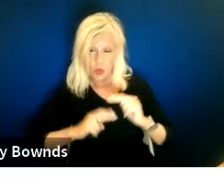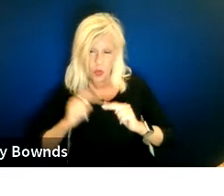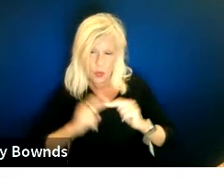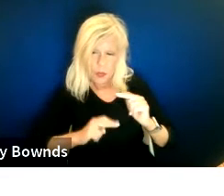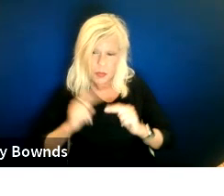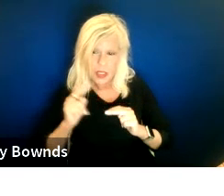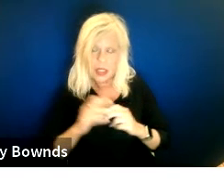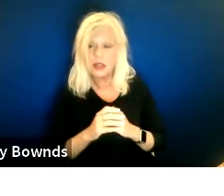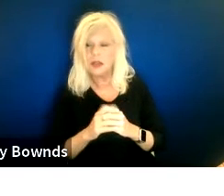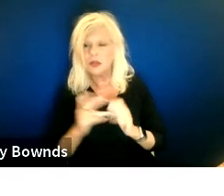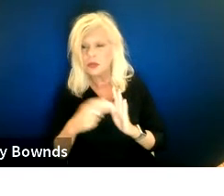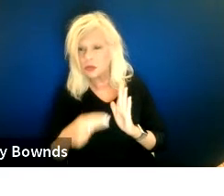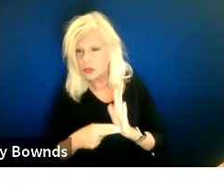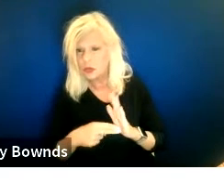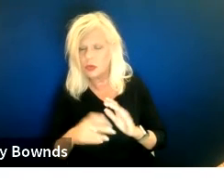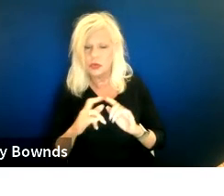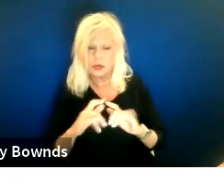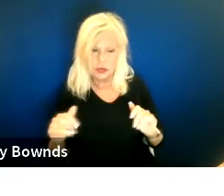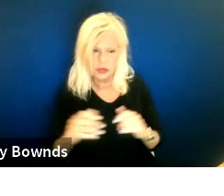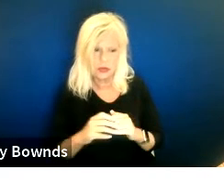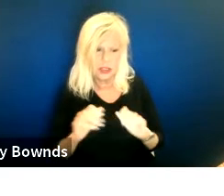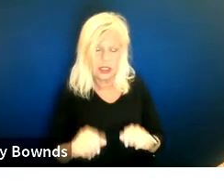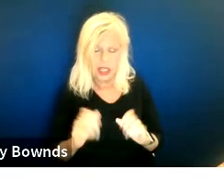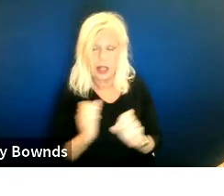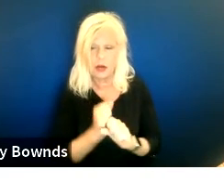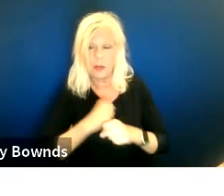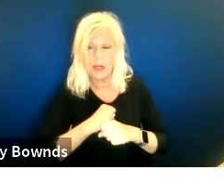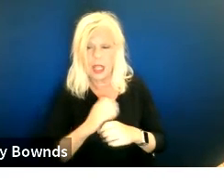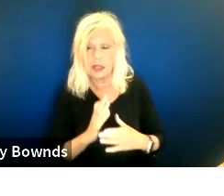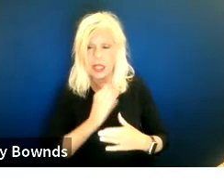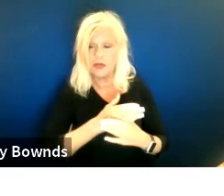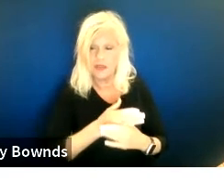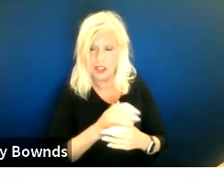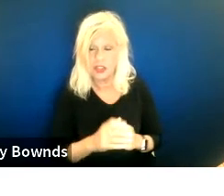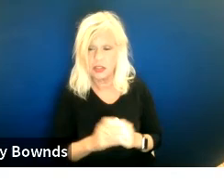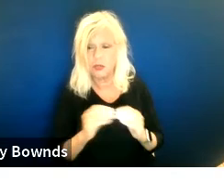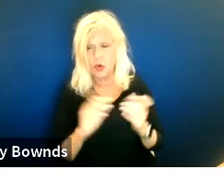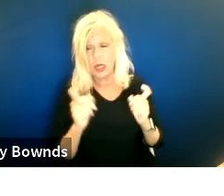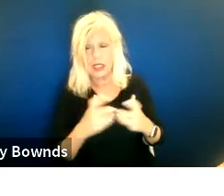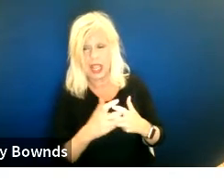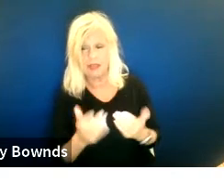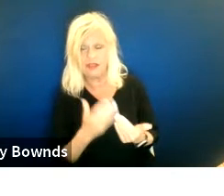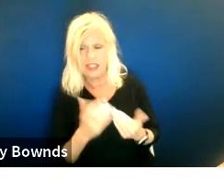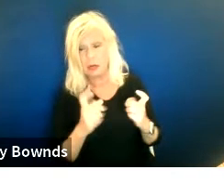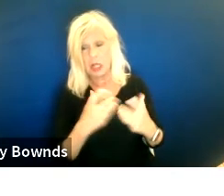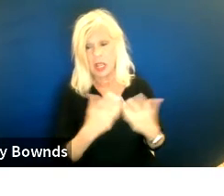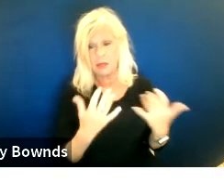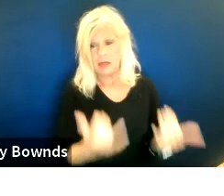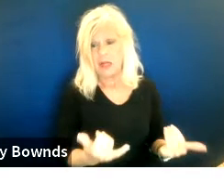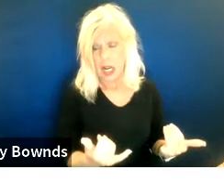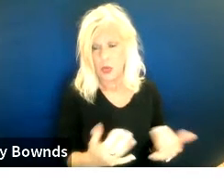algorithms, rules that can make the interventions more adaptive. It is adaptive right now because those who are